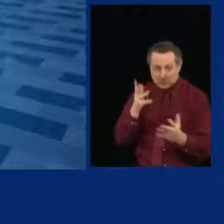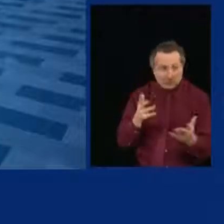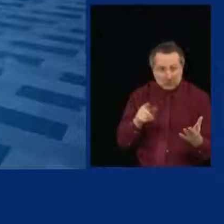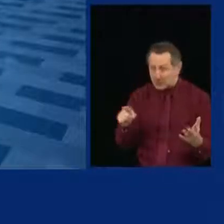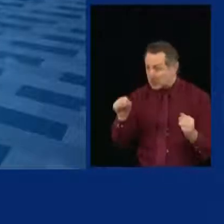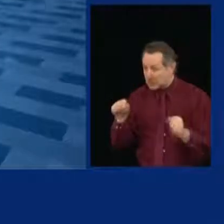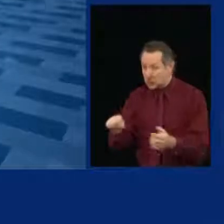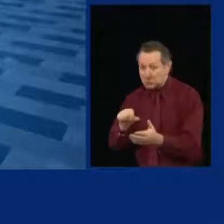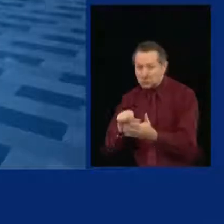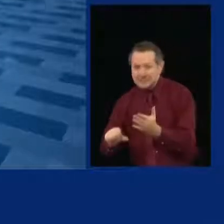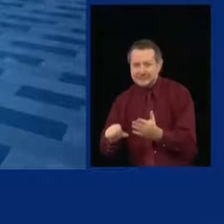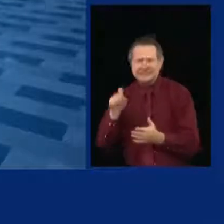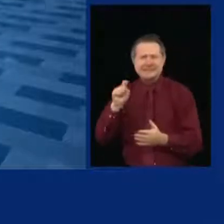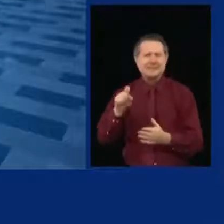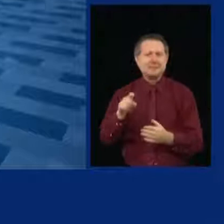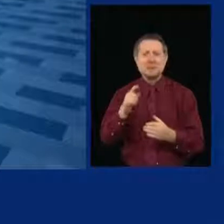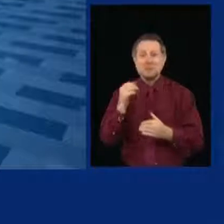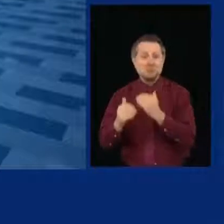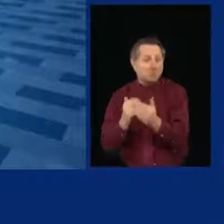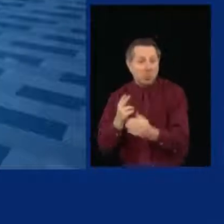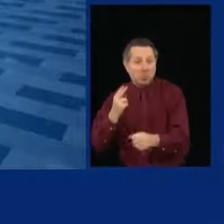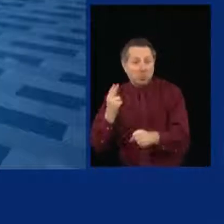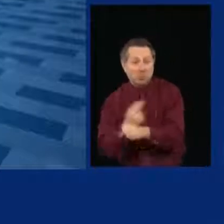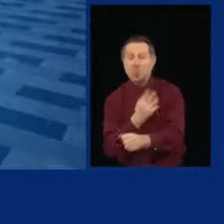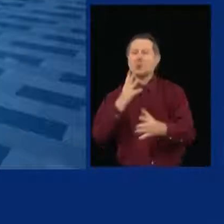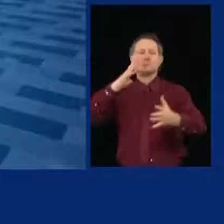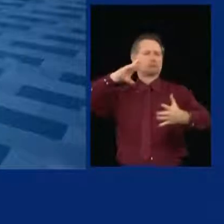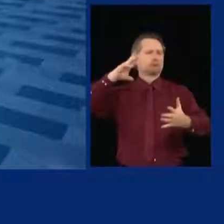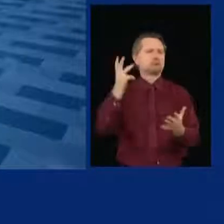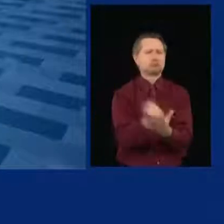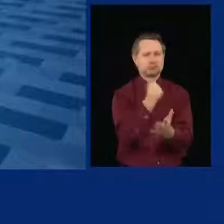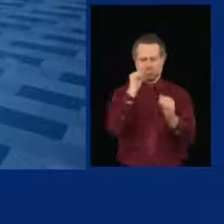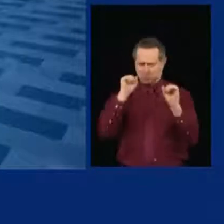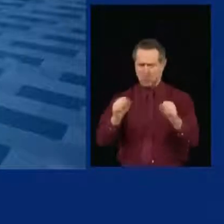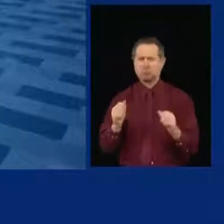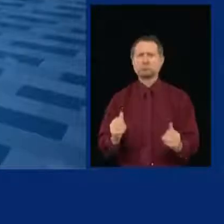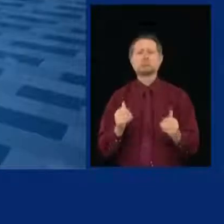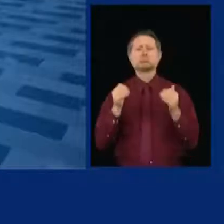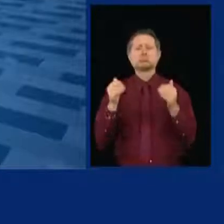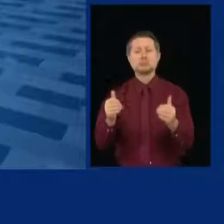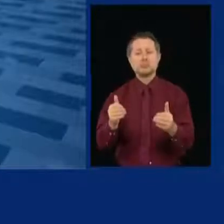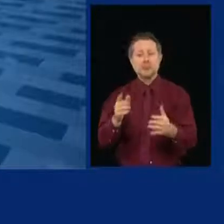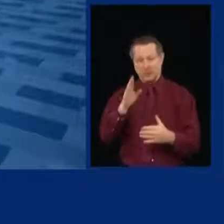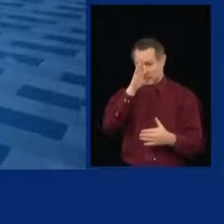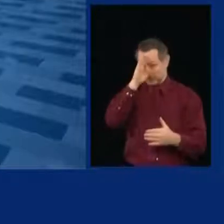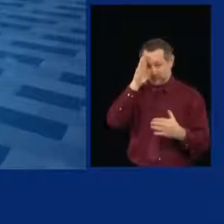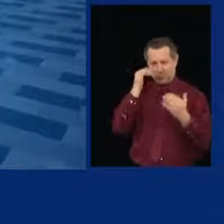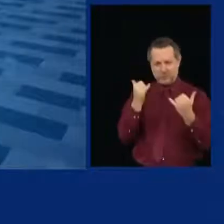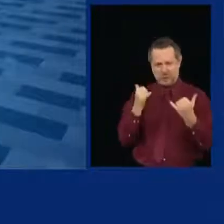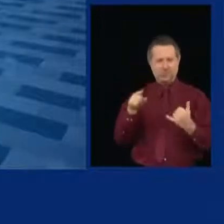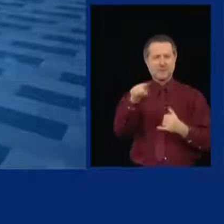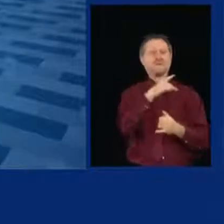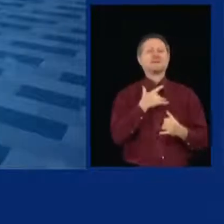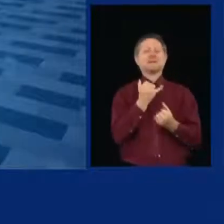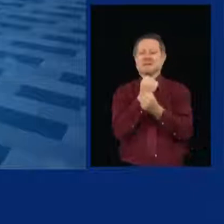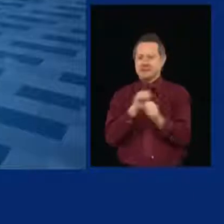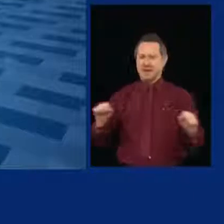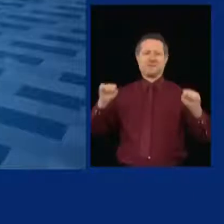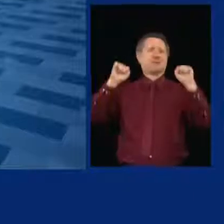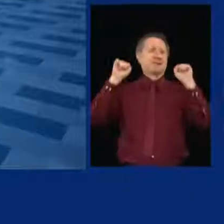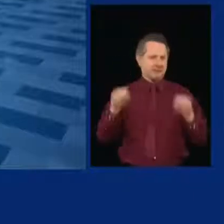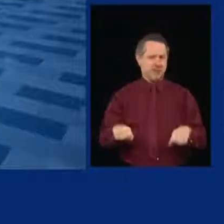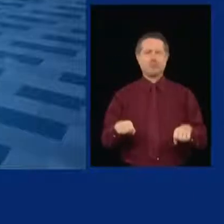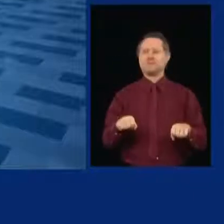medical procedure, you should get it, right? And the hospitals are safe places to go to the extent people are